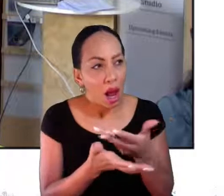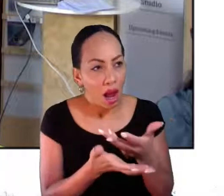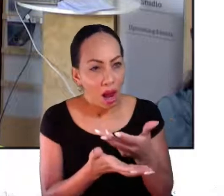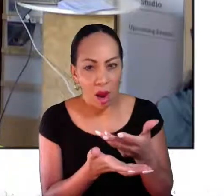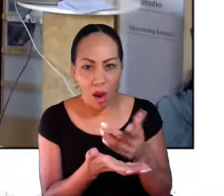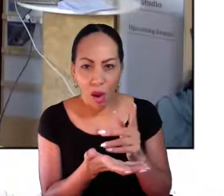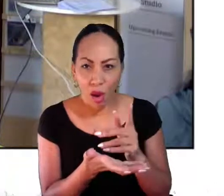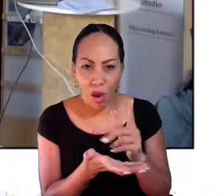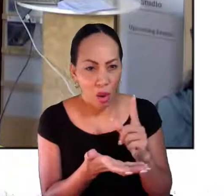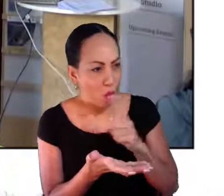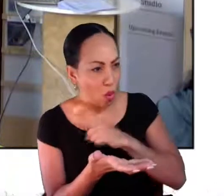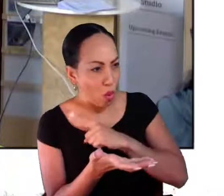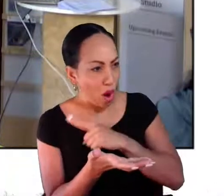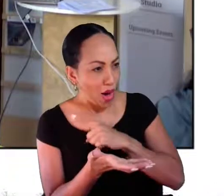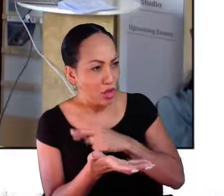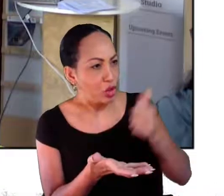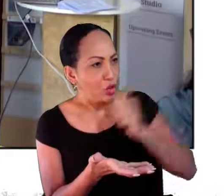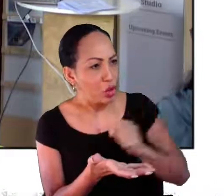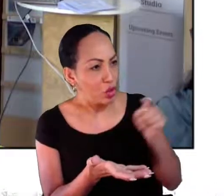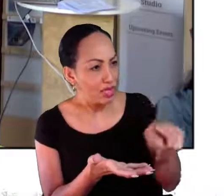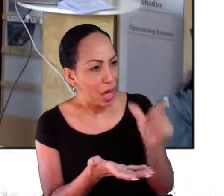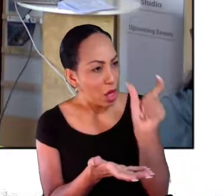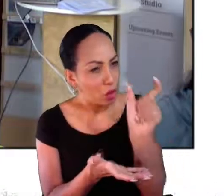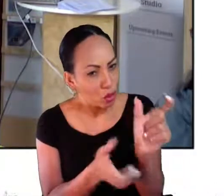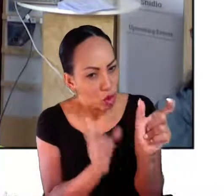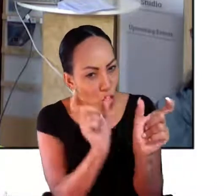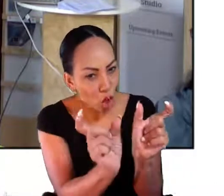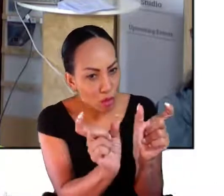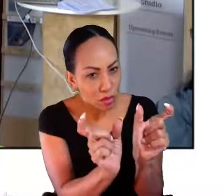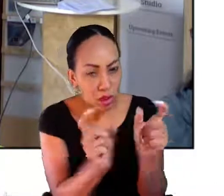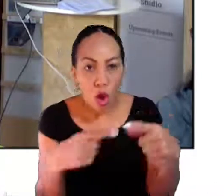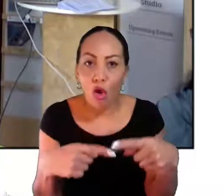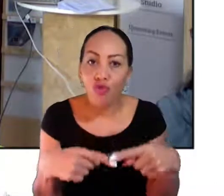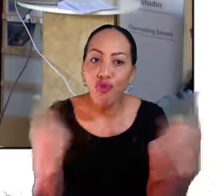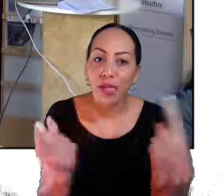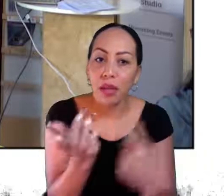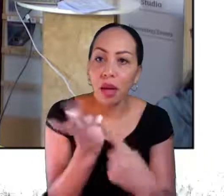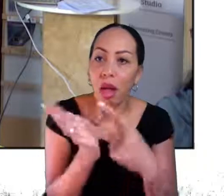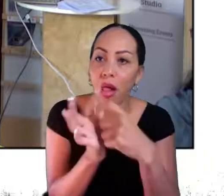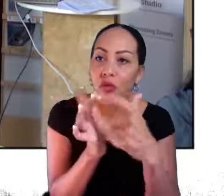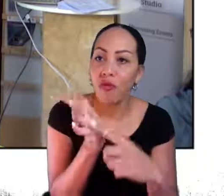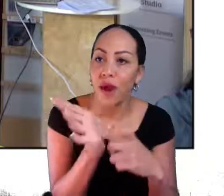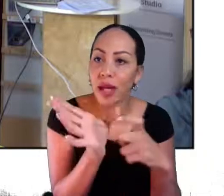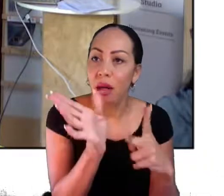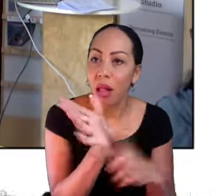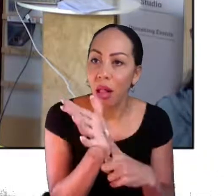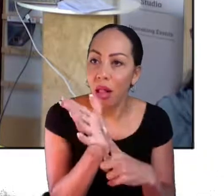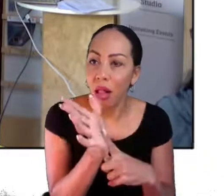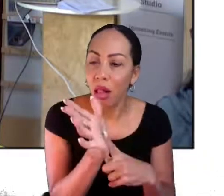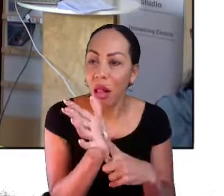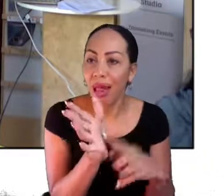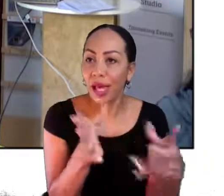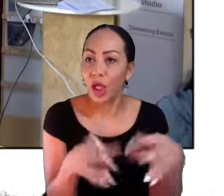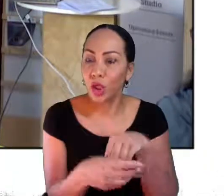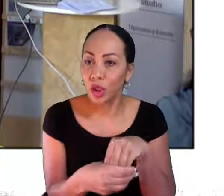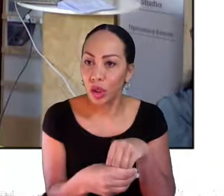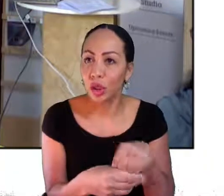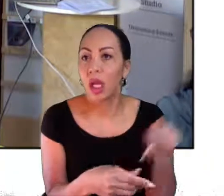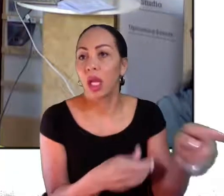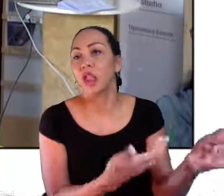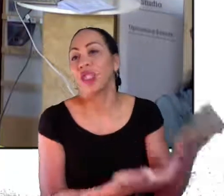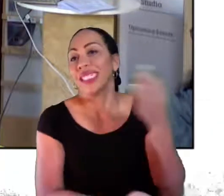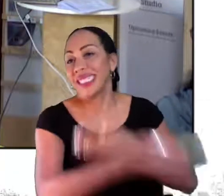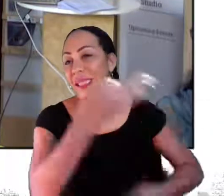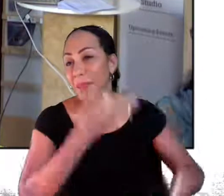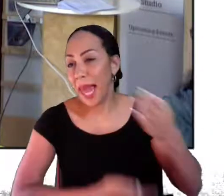what led you to that kind of language? And actually, she really wonderfully explained to me around the way that the programme was developed with